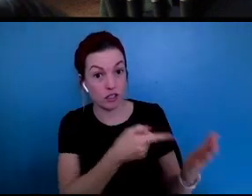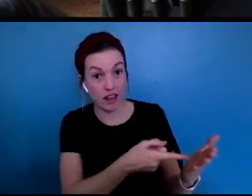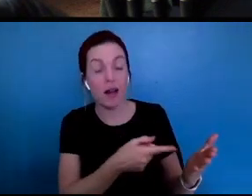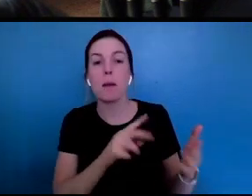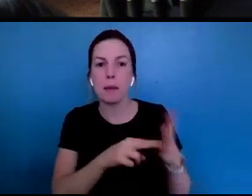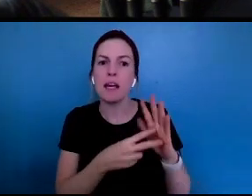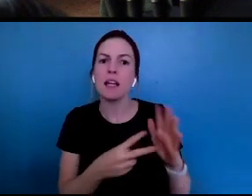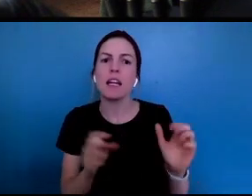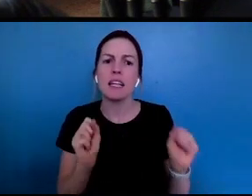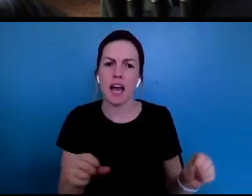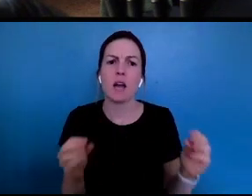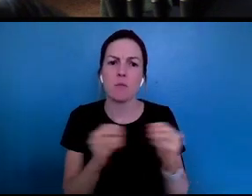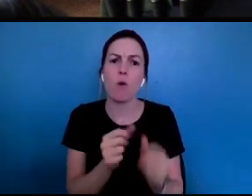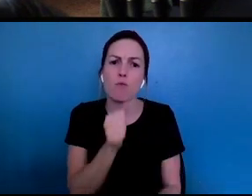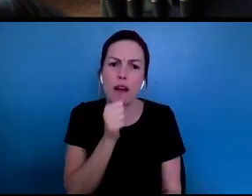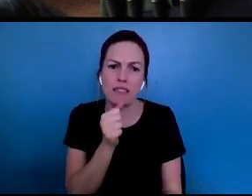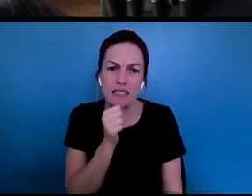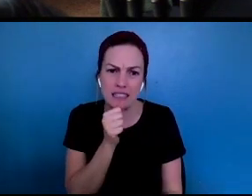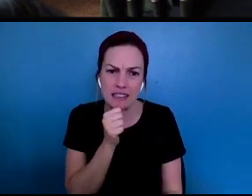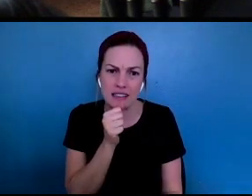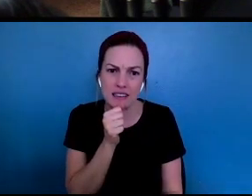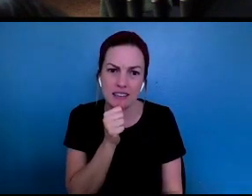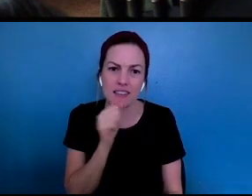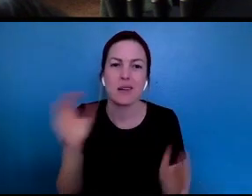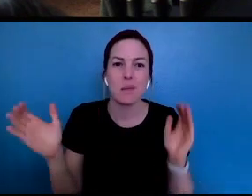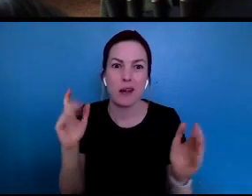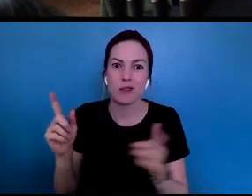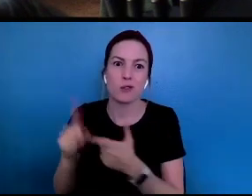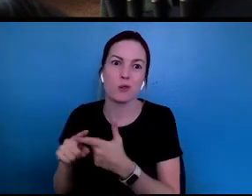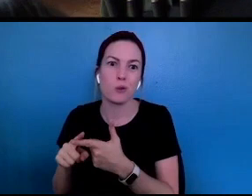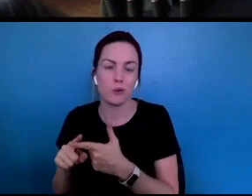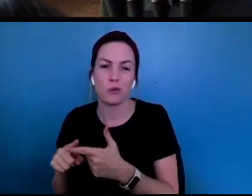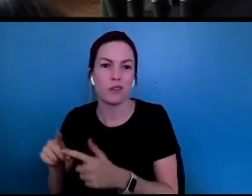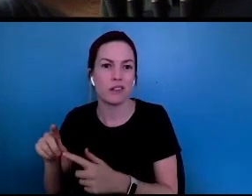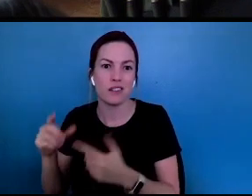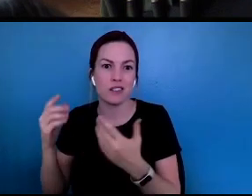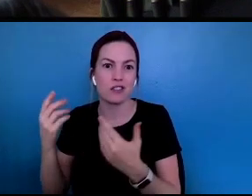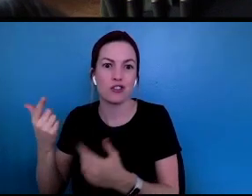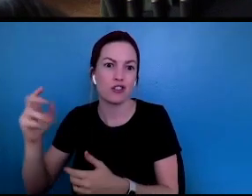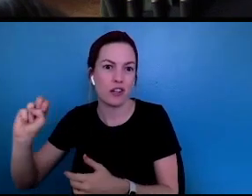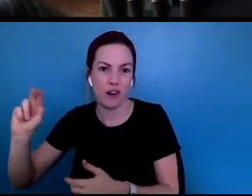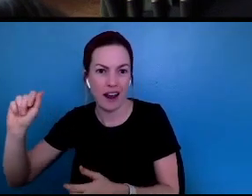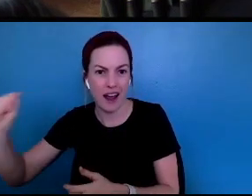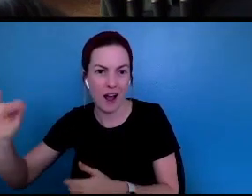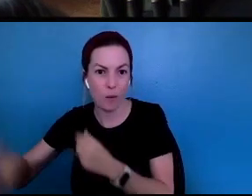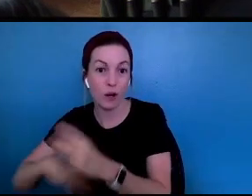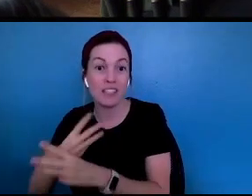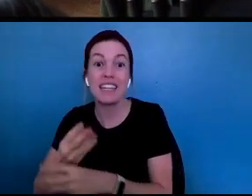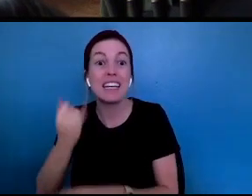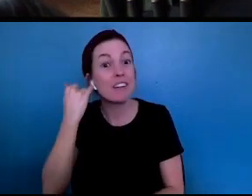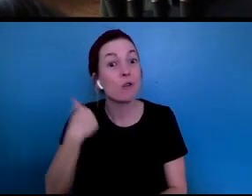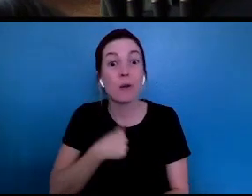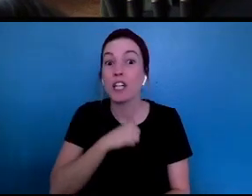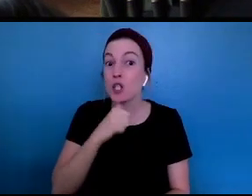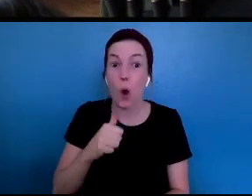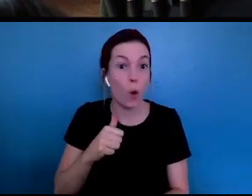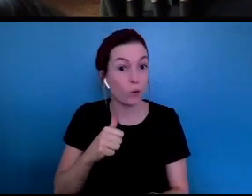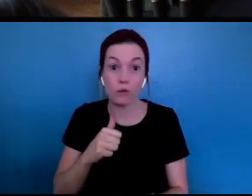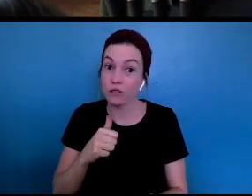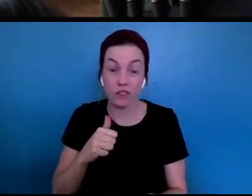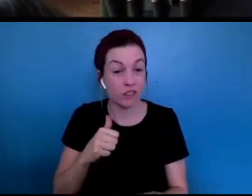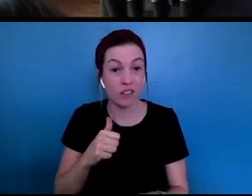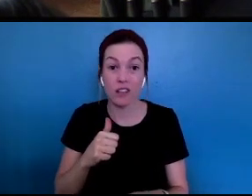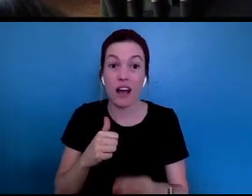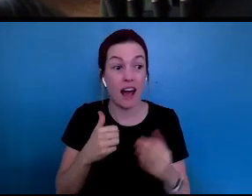a post-Gen AI world. But if we do not do that well as an infrastructure, we would degenerate into a real ID for